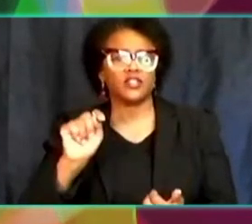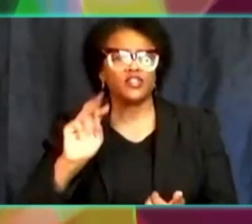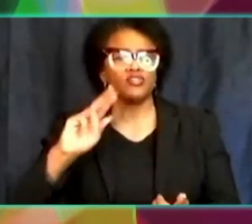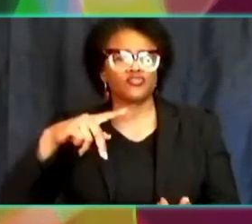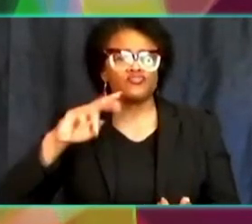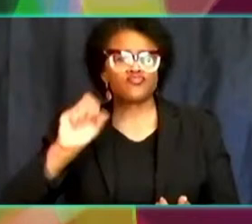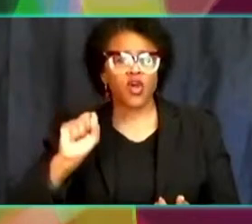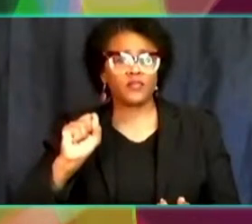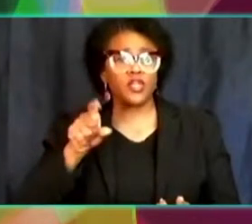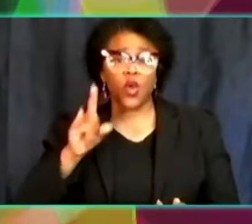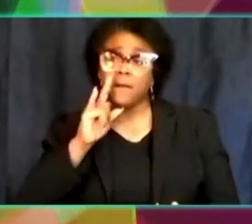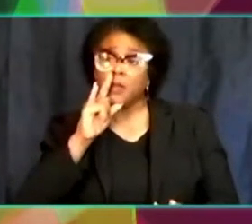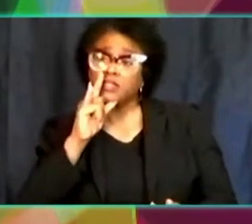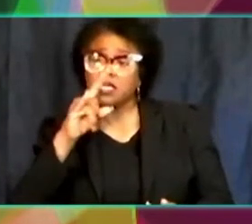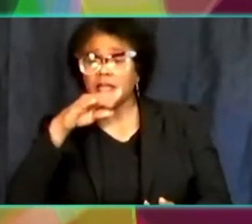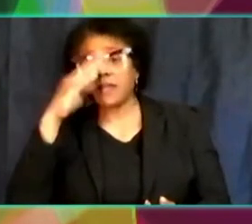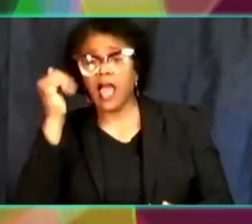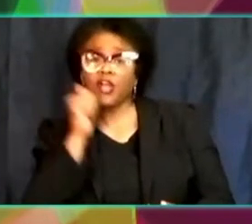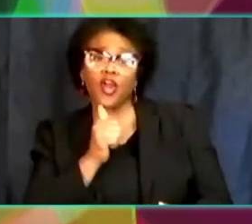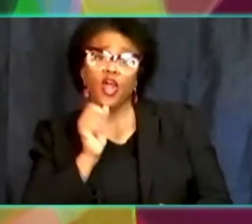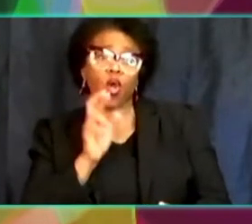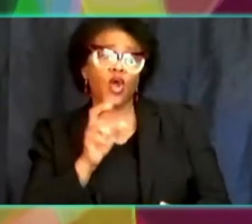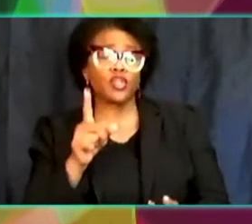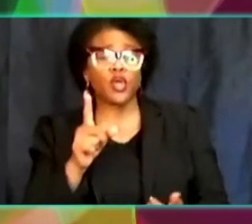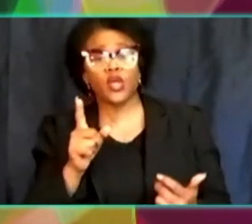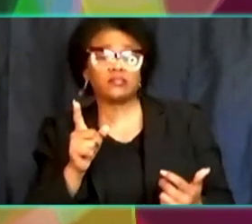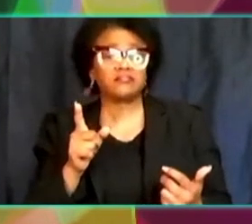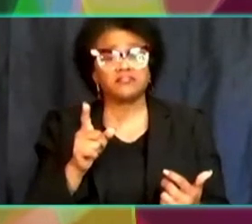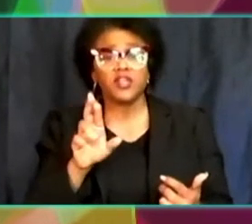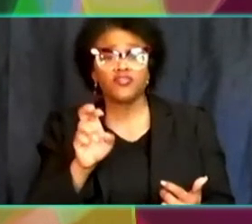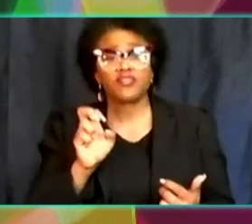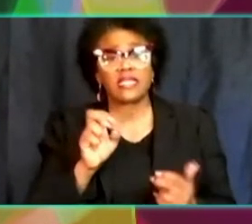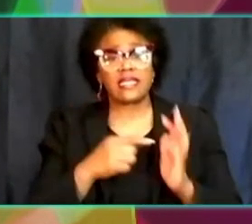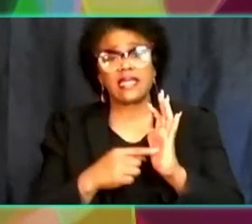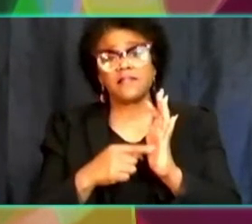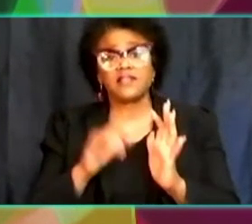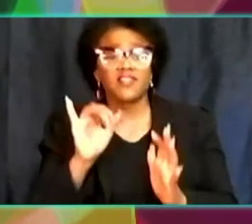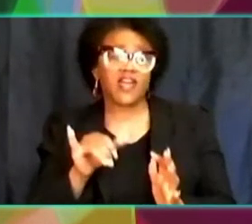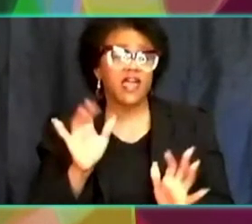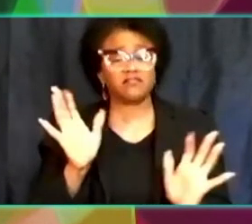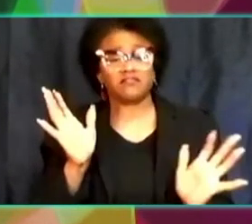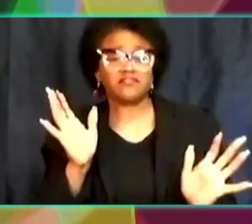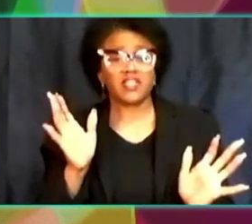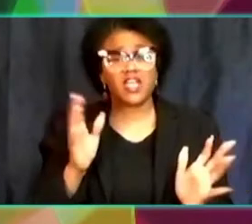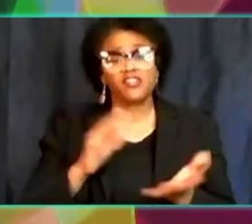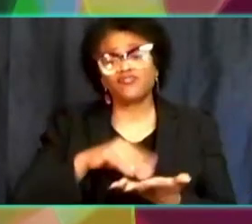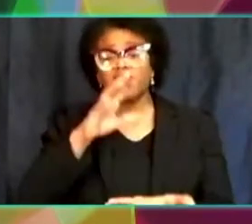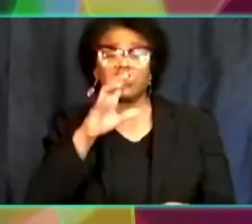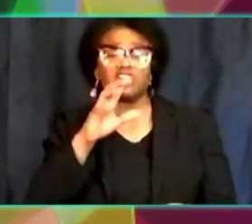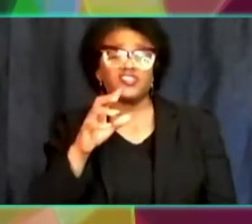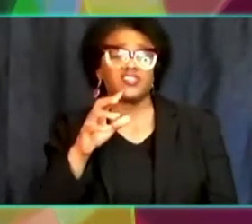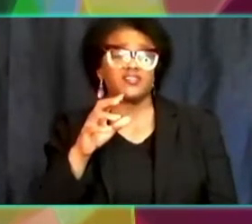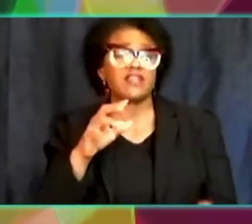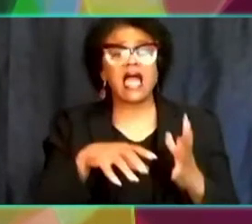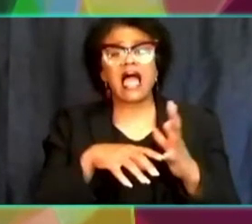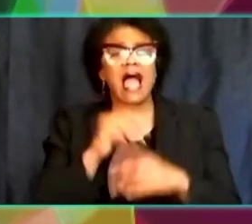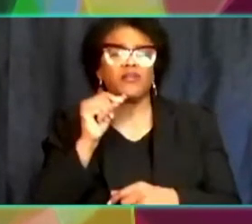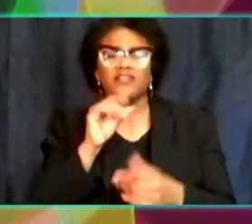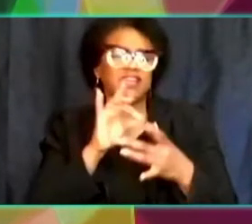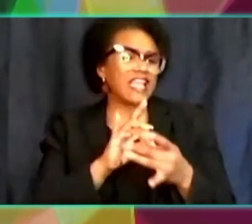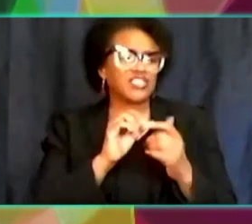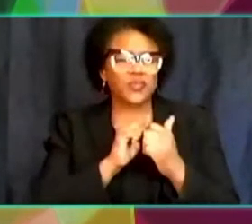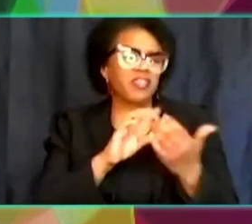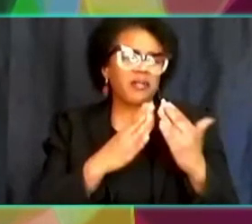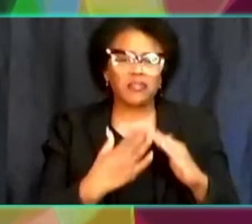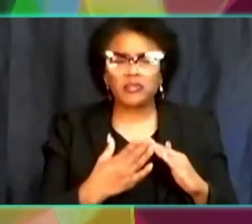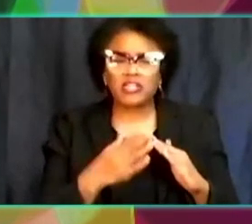Black girl and you're kind of like re-imaged like Black Batman, right? You're rich and you're like out of touch to like community needs